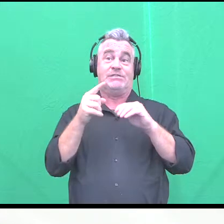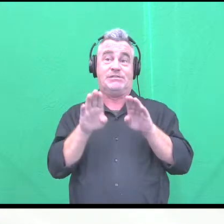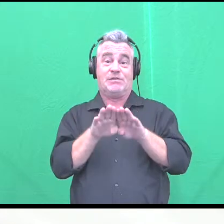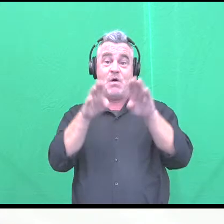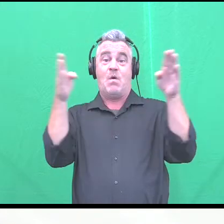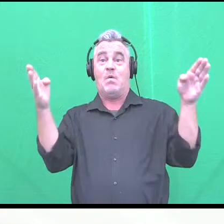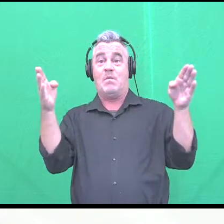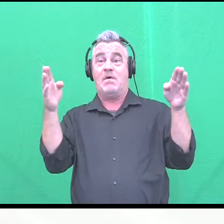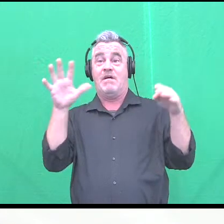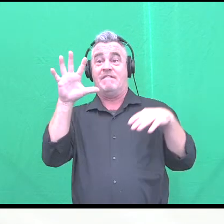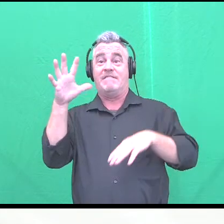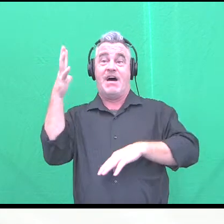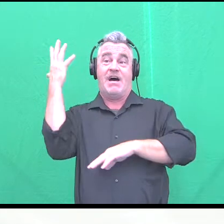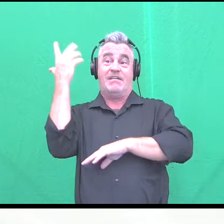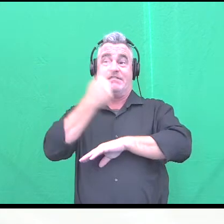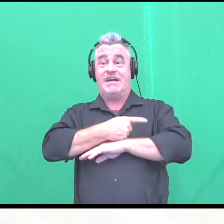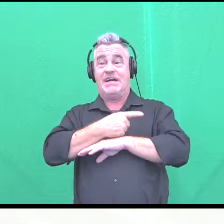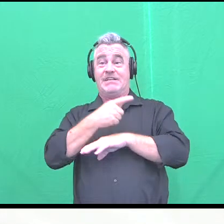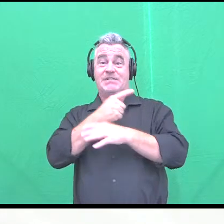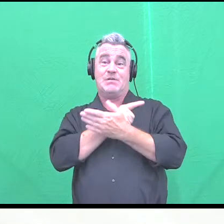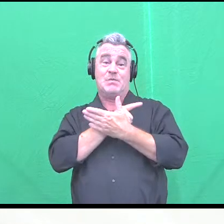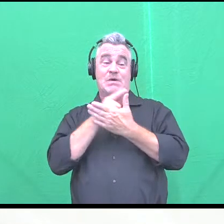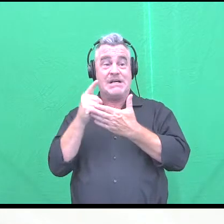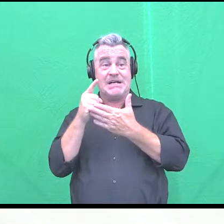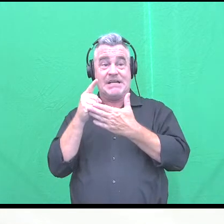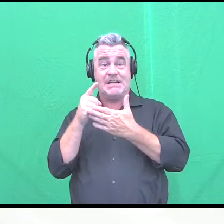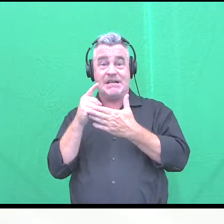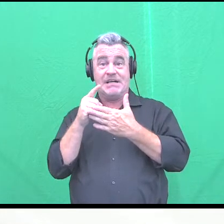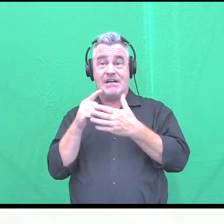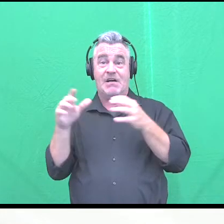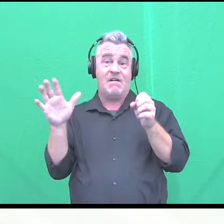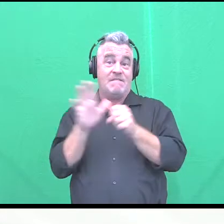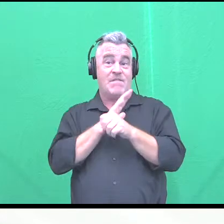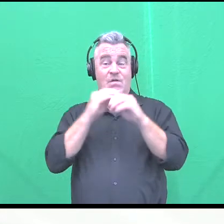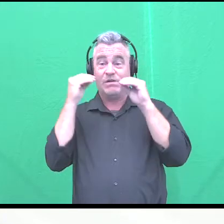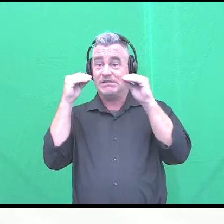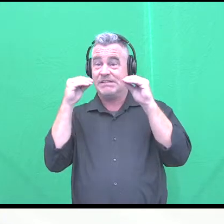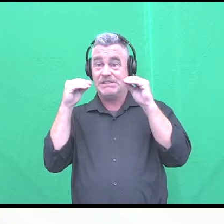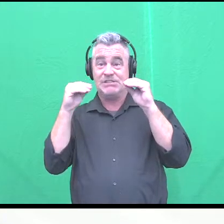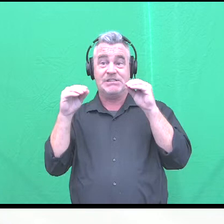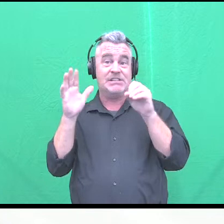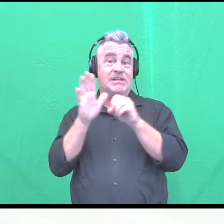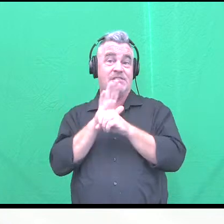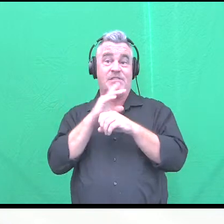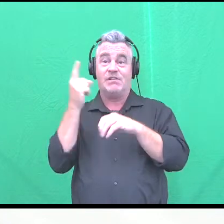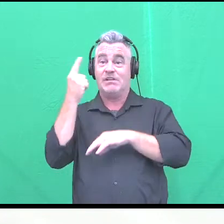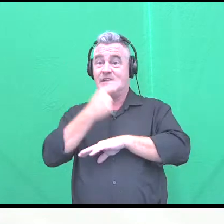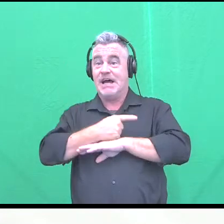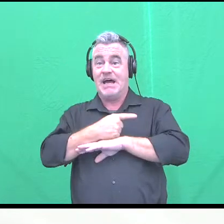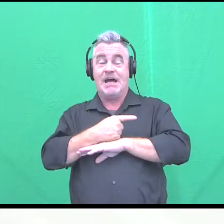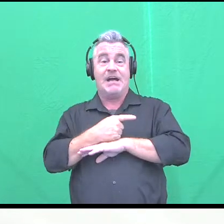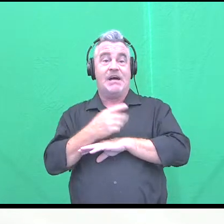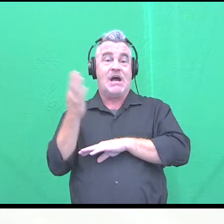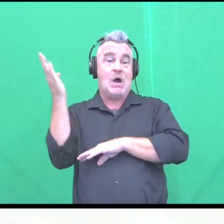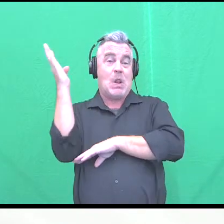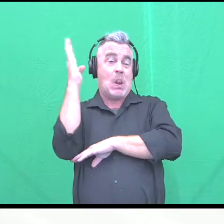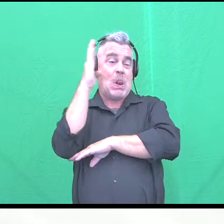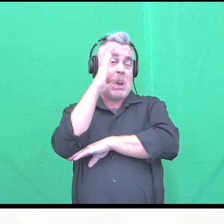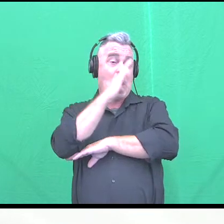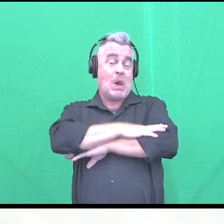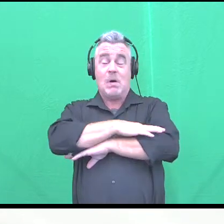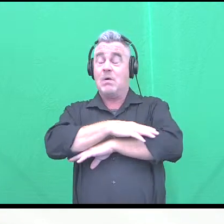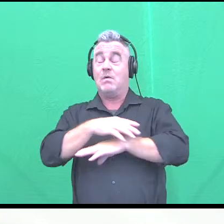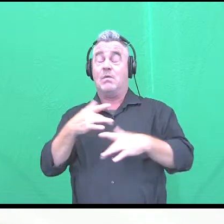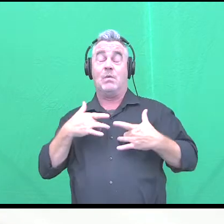5 full days a week with full instructional days for all of our students. And so we're